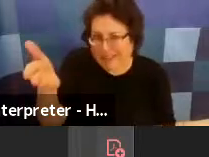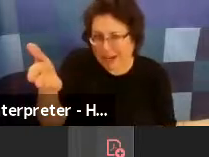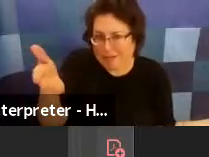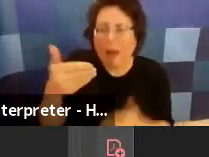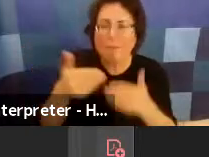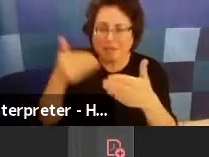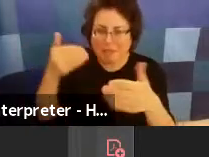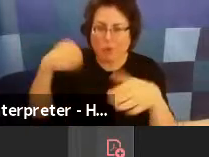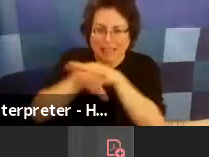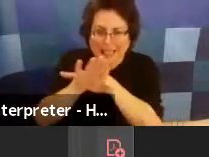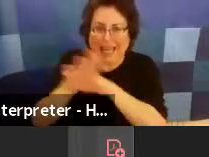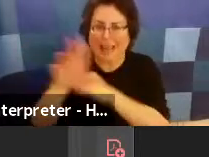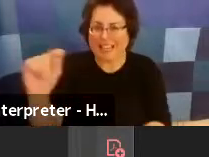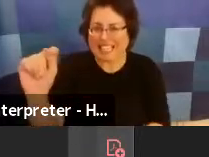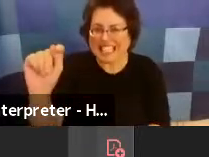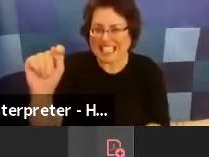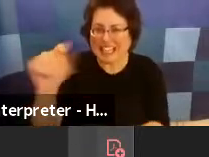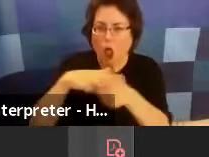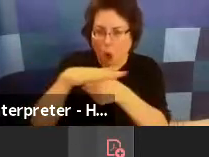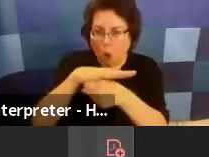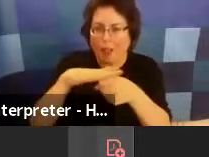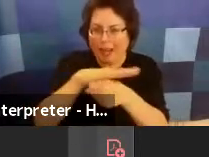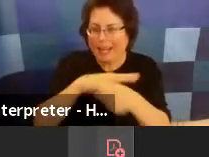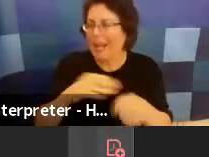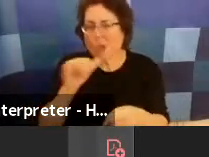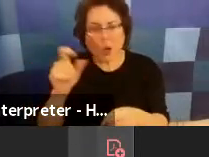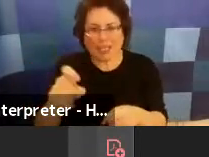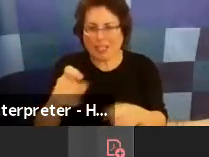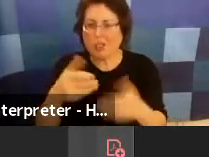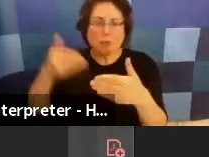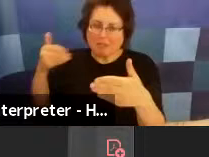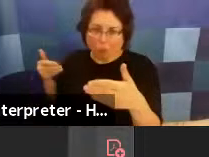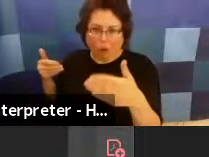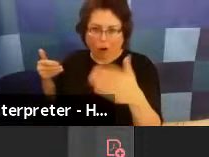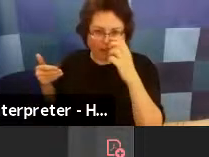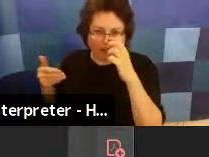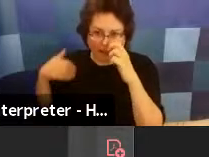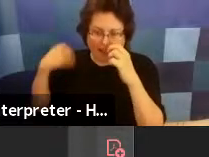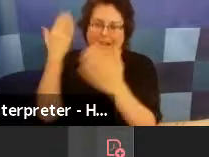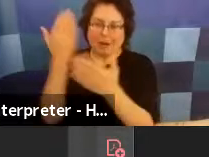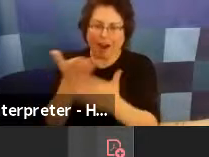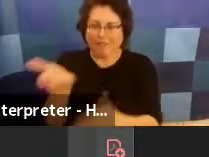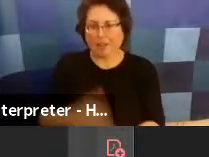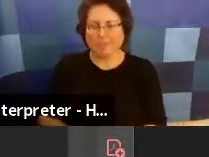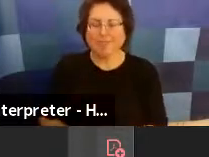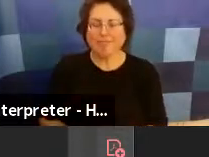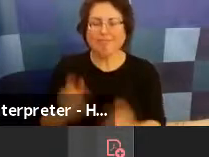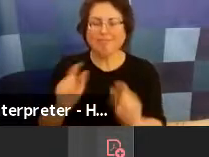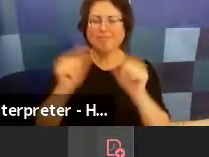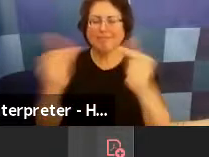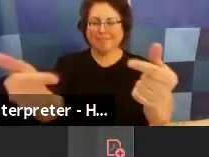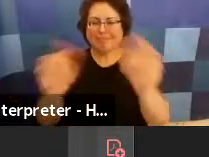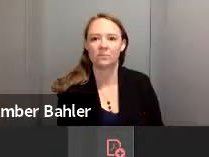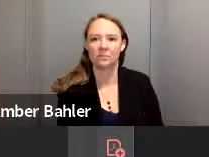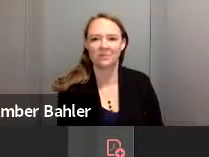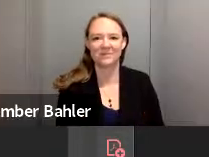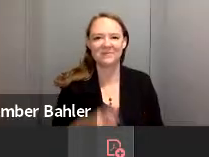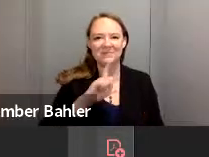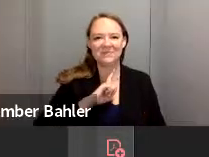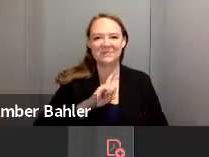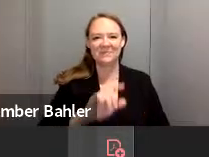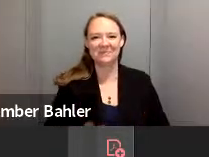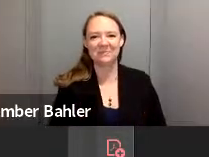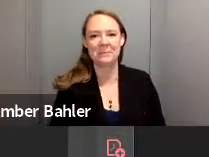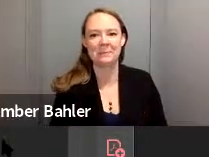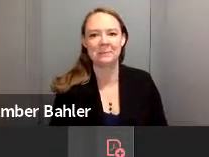to getting on the T locally rather than before they get to the stop. So we did have to protect the